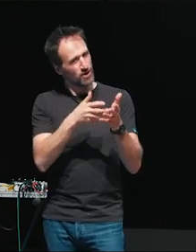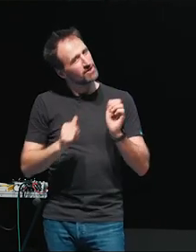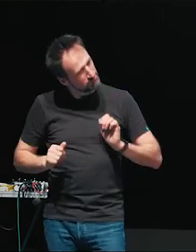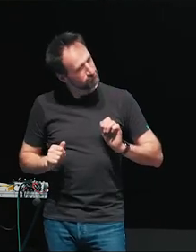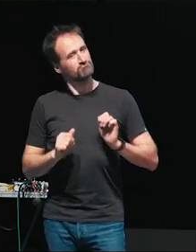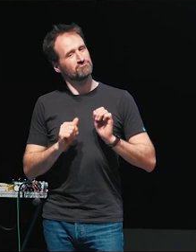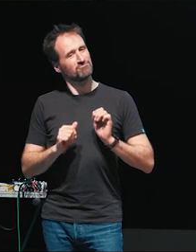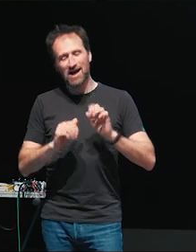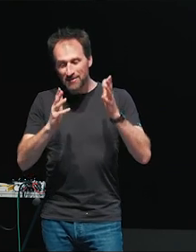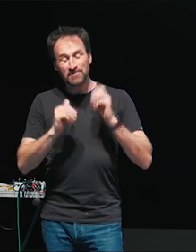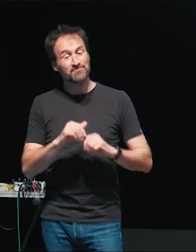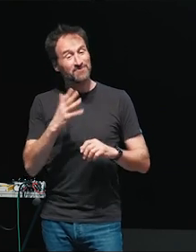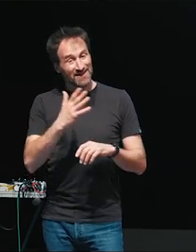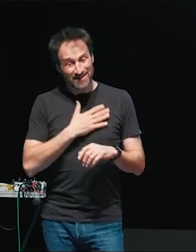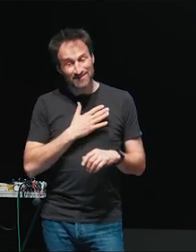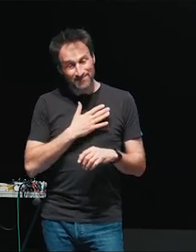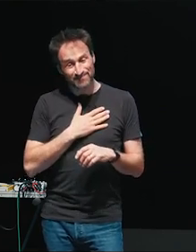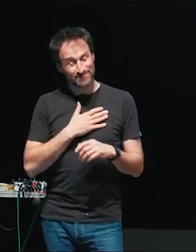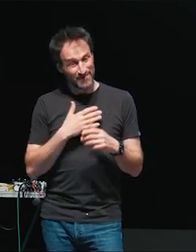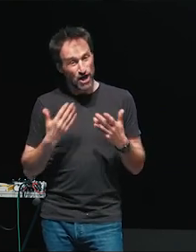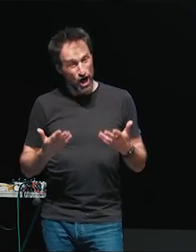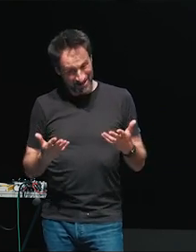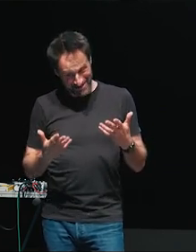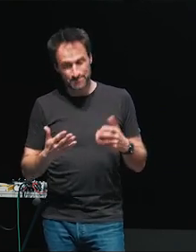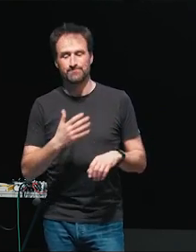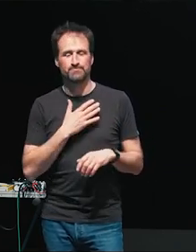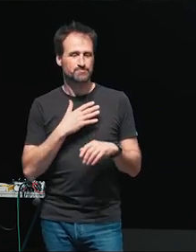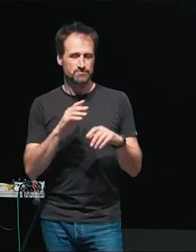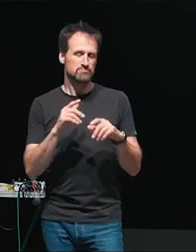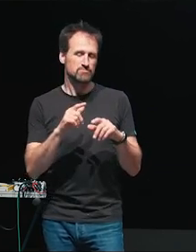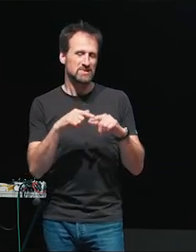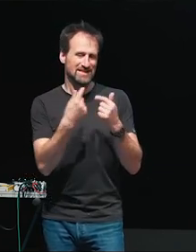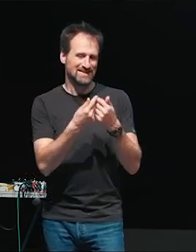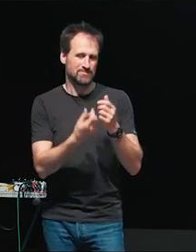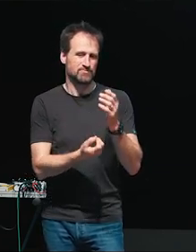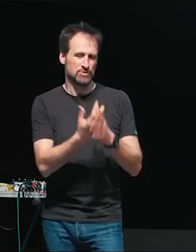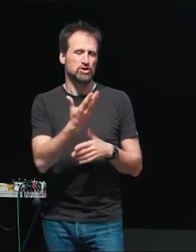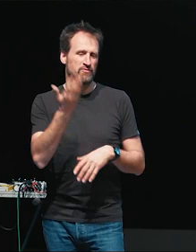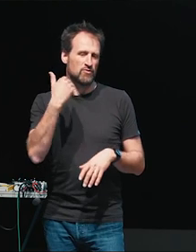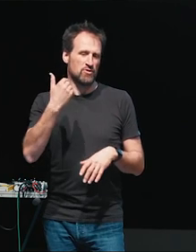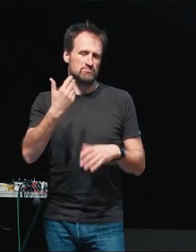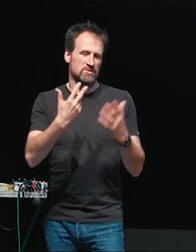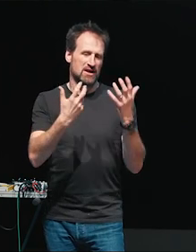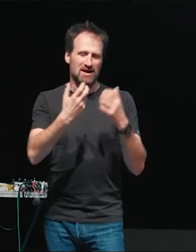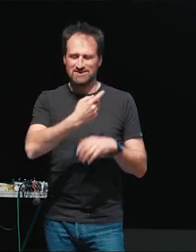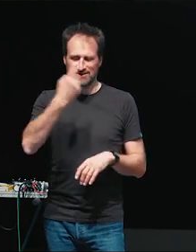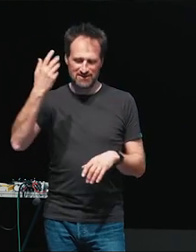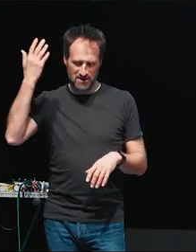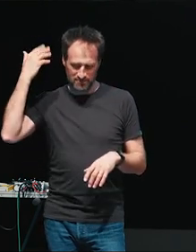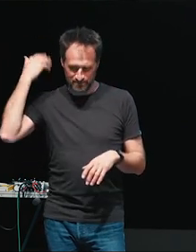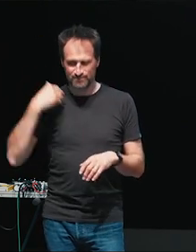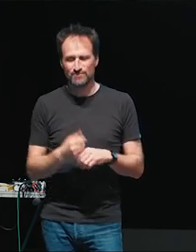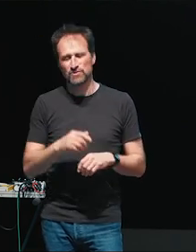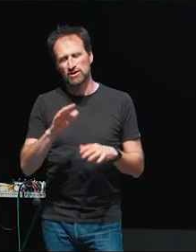what happens is that our product was created 8 years ago, and then a few years later, in about